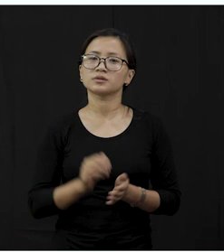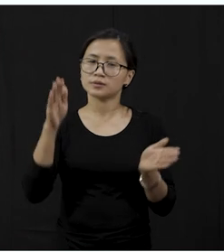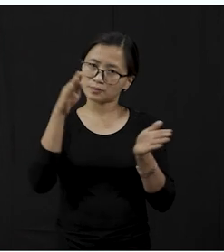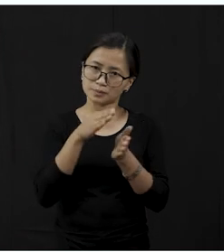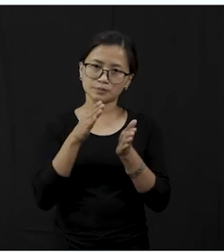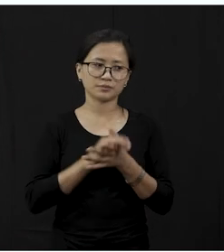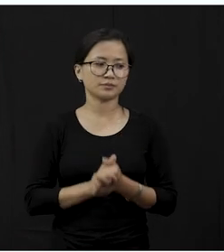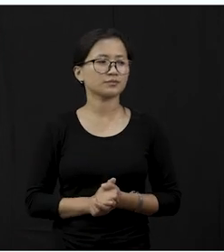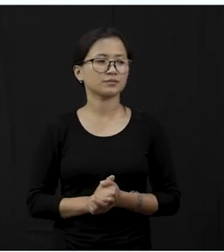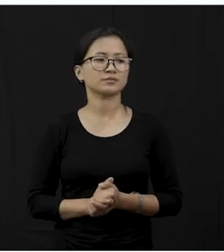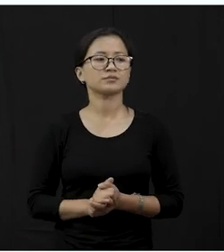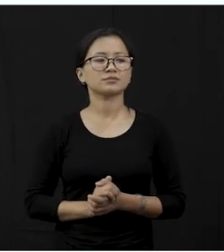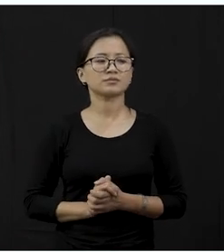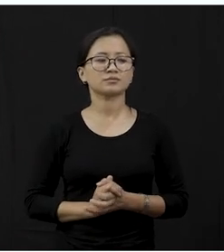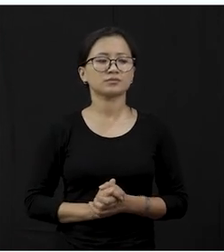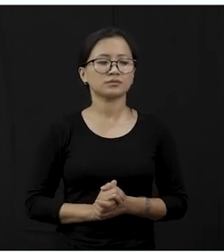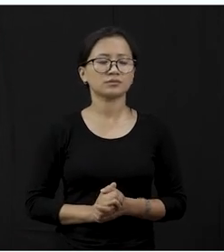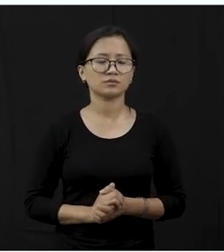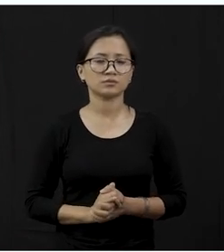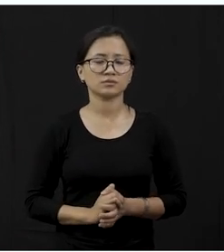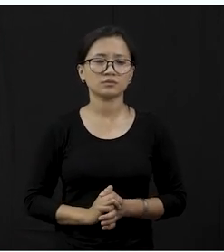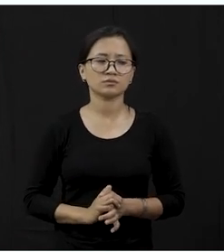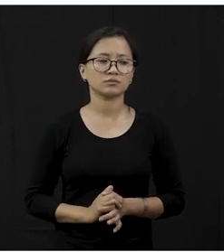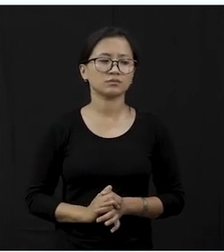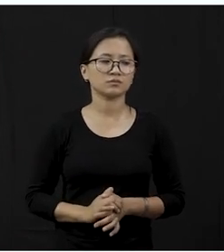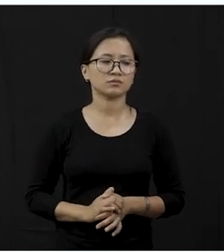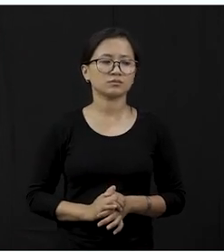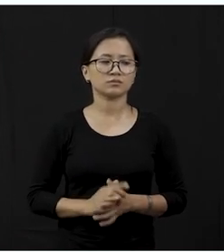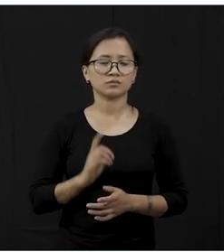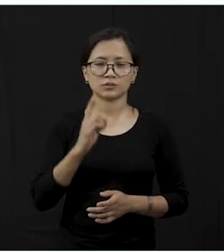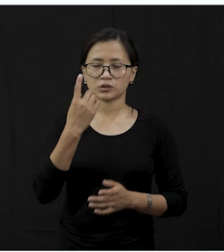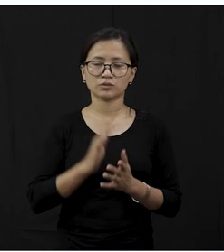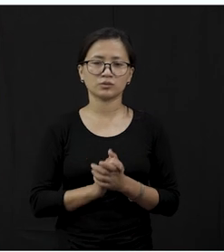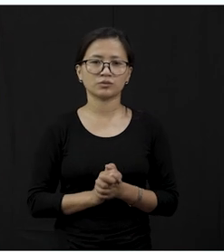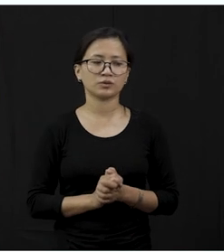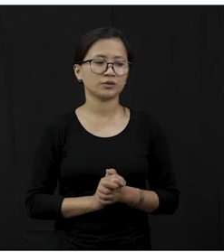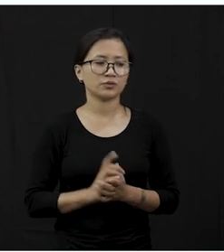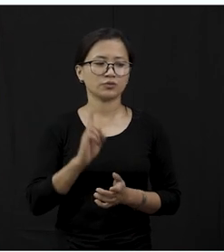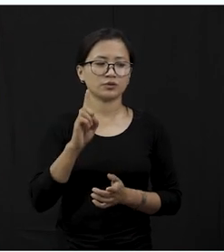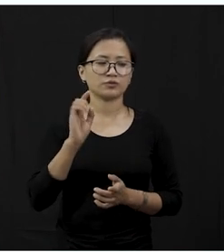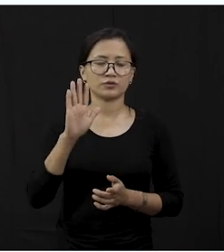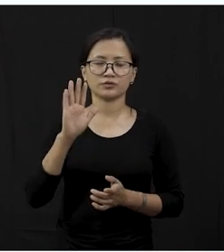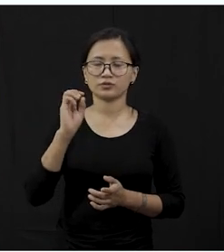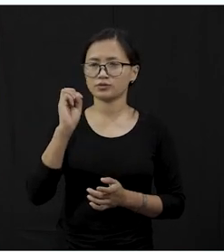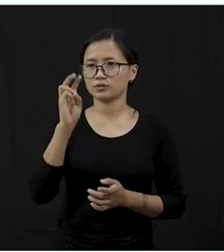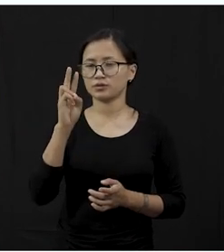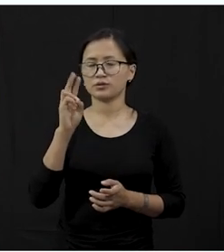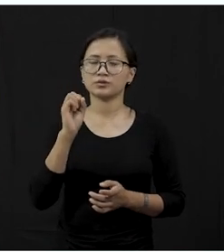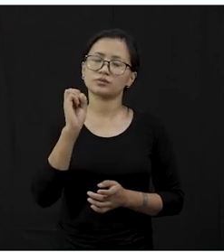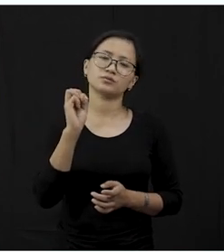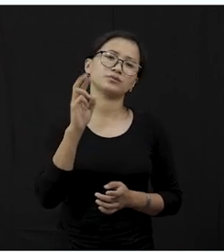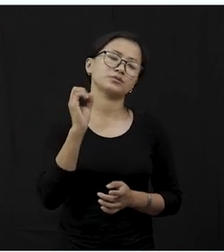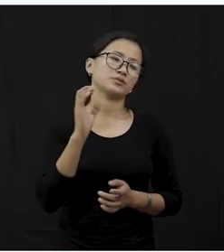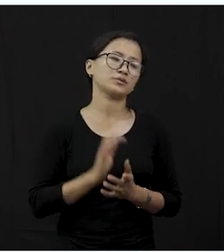2,689. Okay, now you have B, you have 1530. So you will write